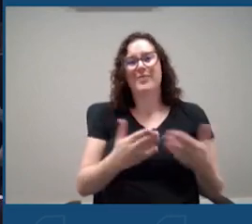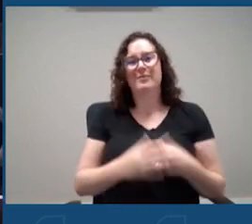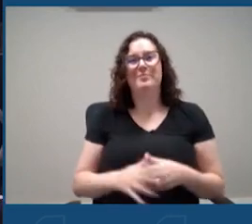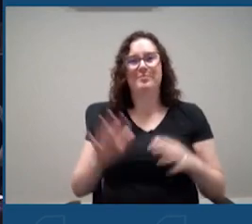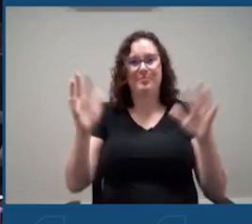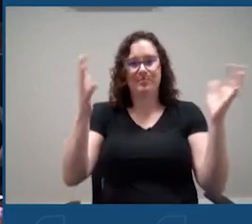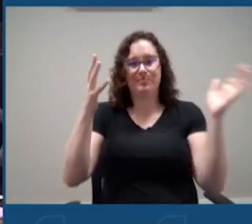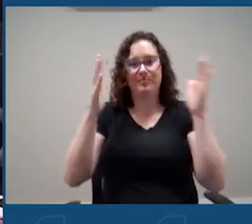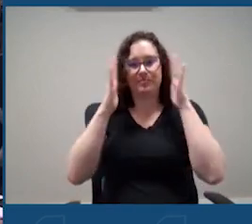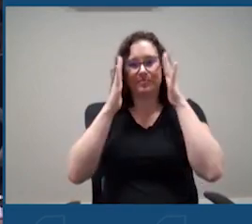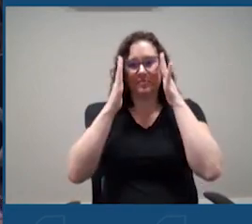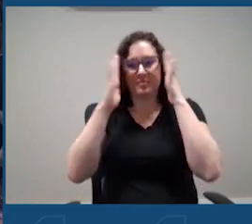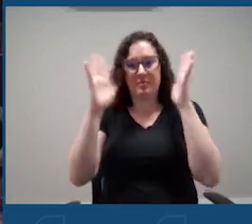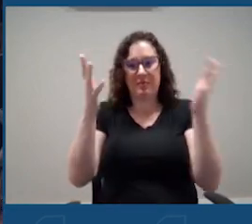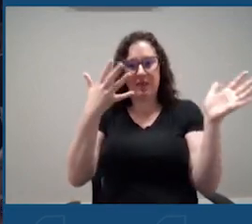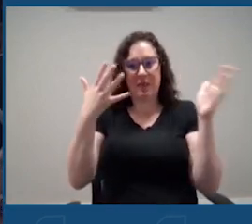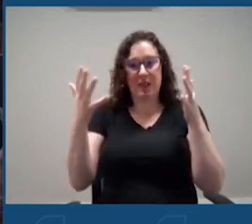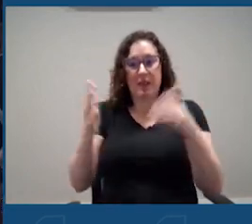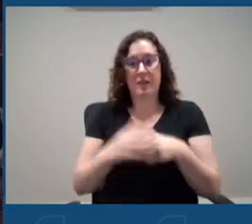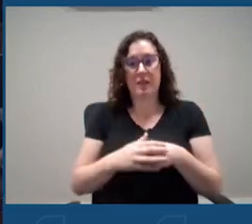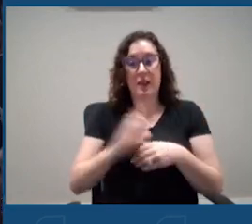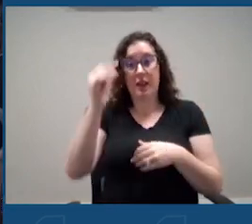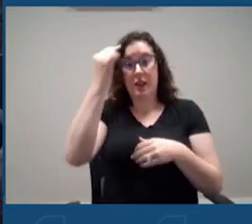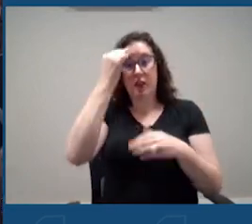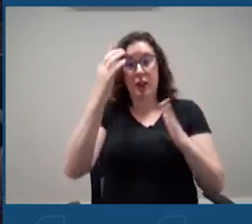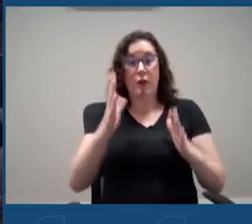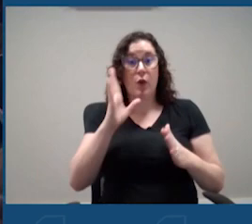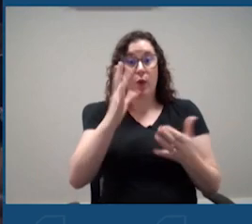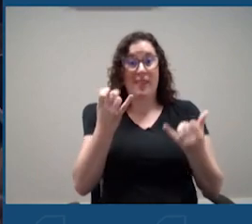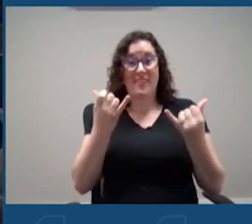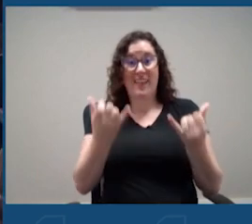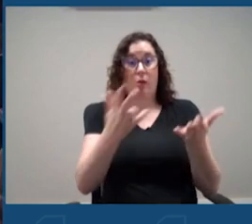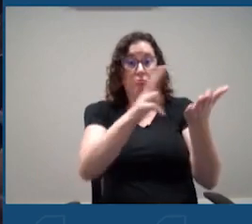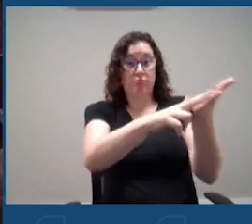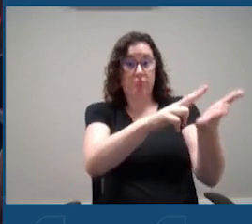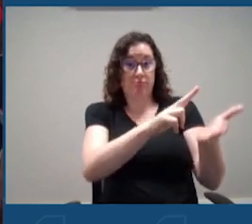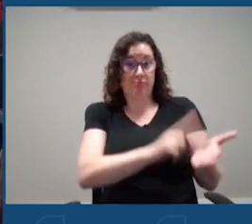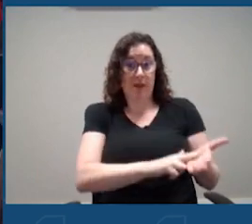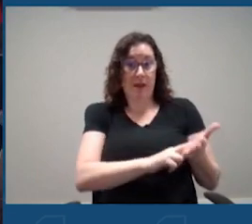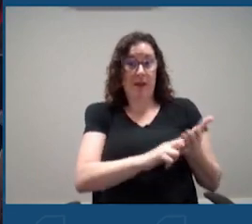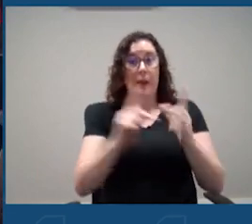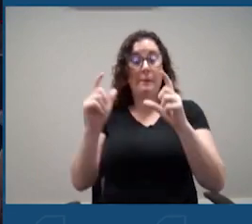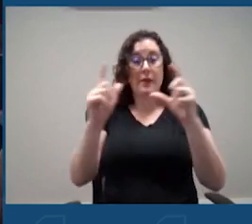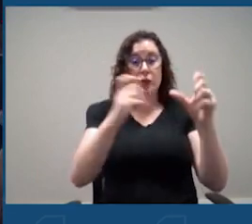The governor will now sign the bills and take some photos. Please remain